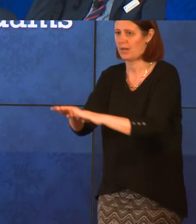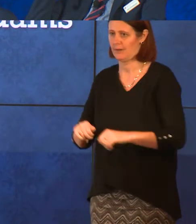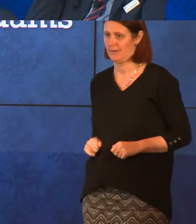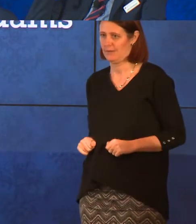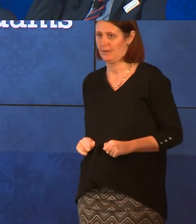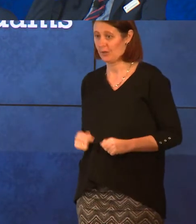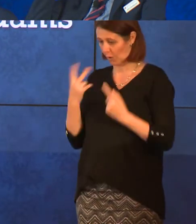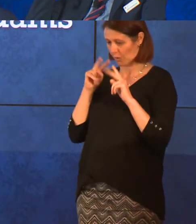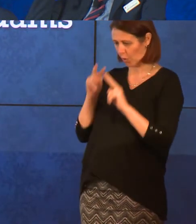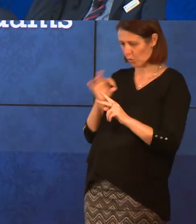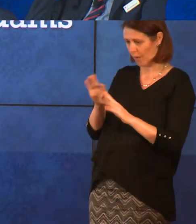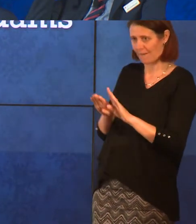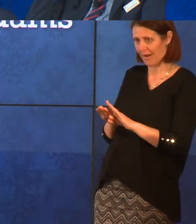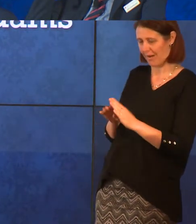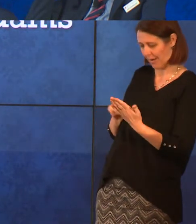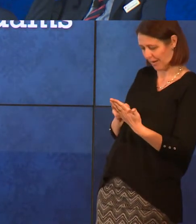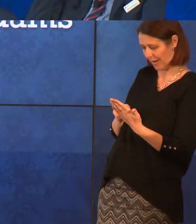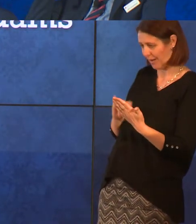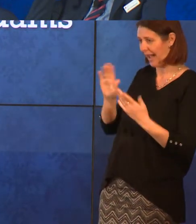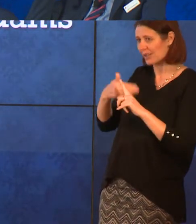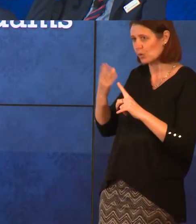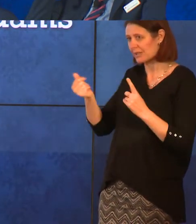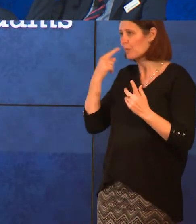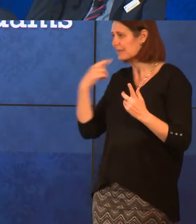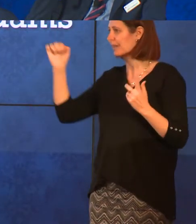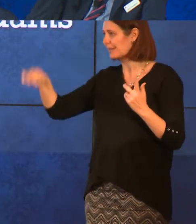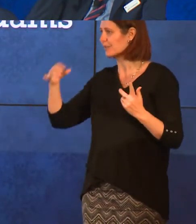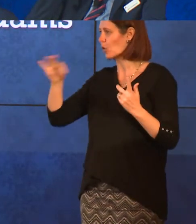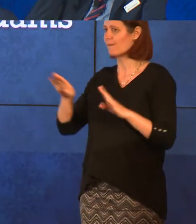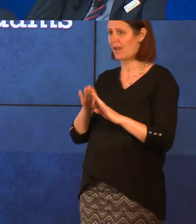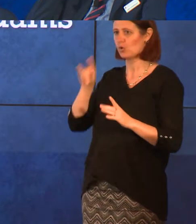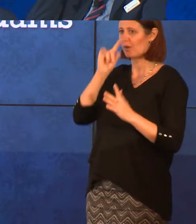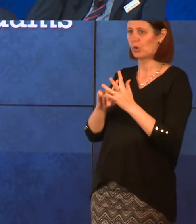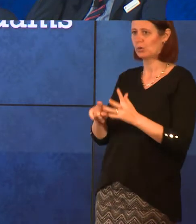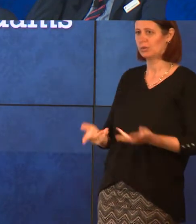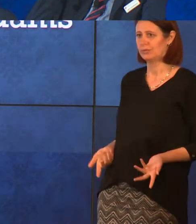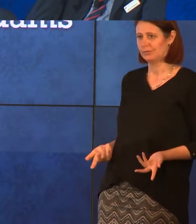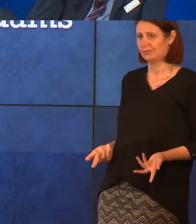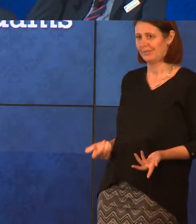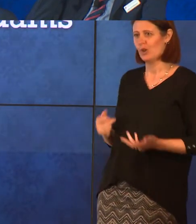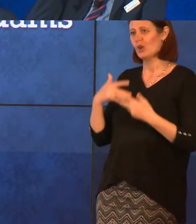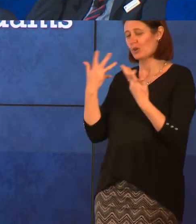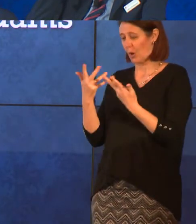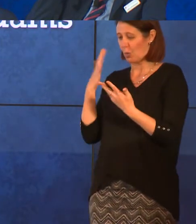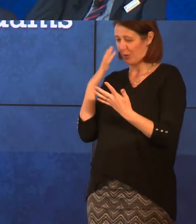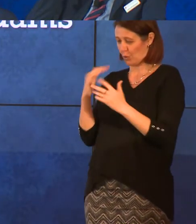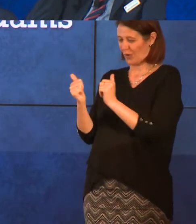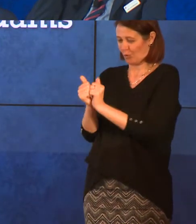they look unfair, unless someone's actually said so, you can't do that. But in terms of, I guess, agreeing to